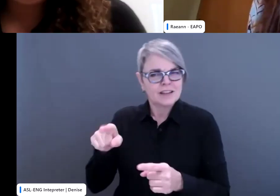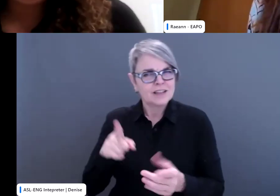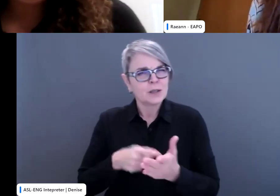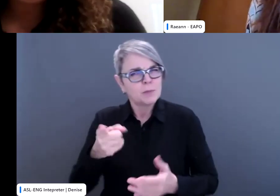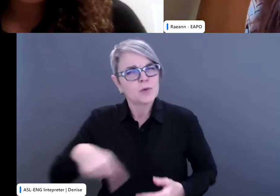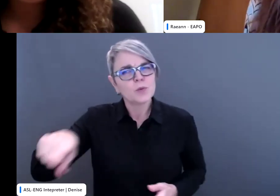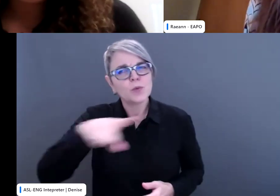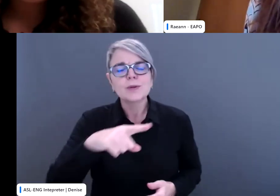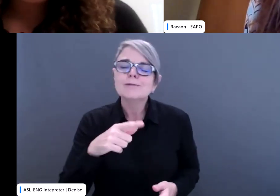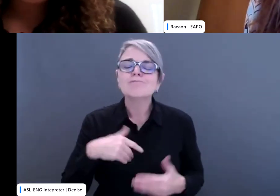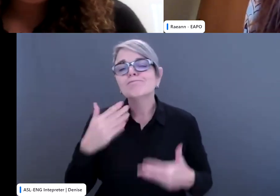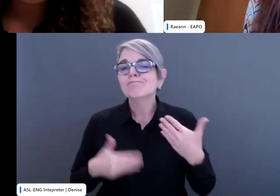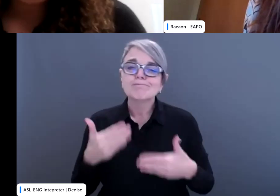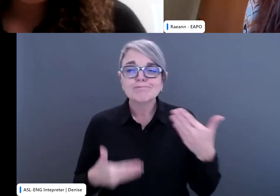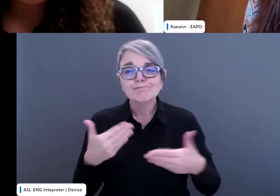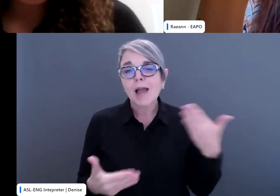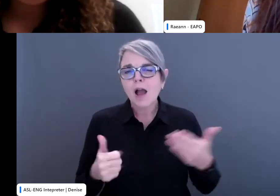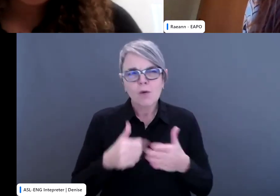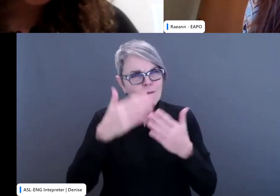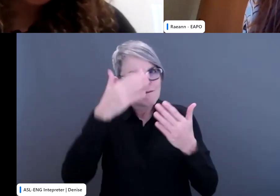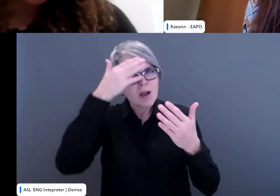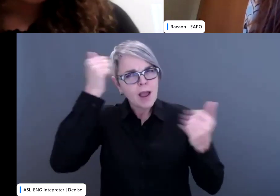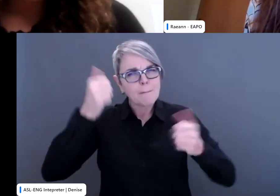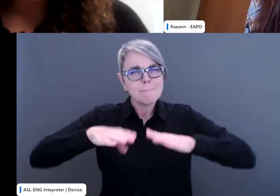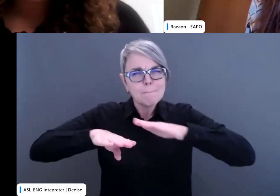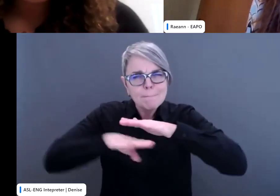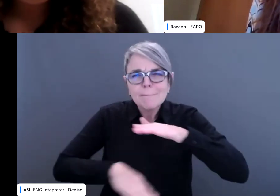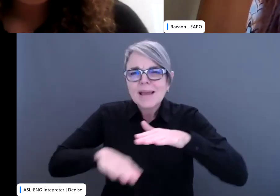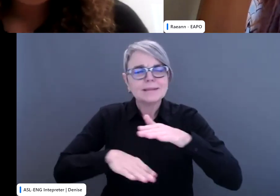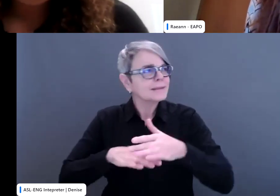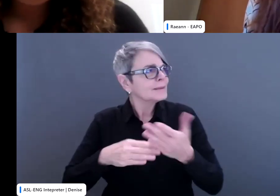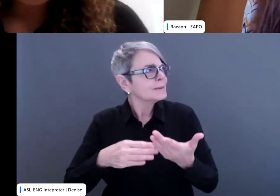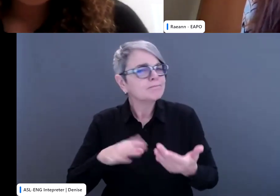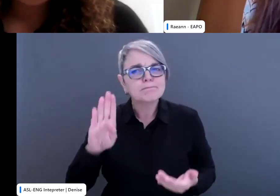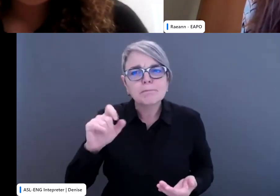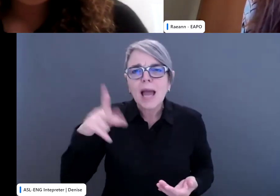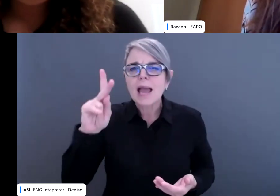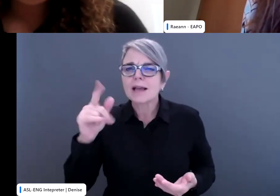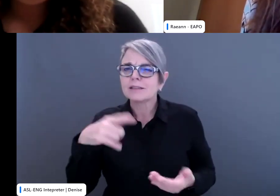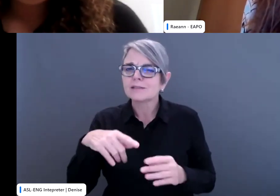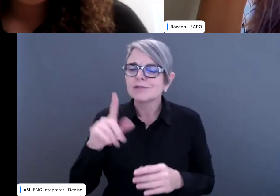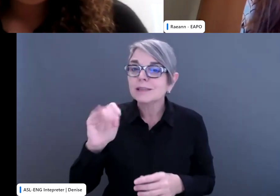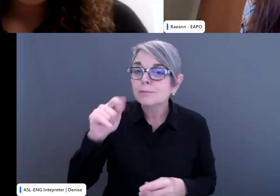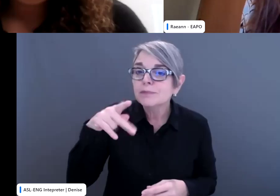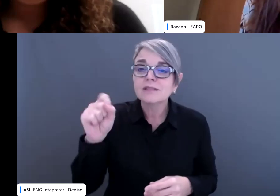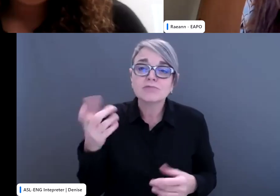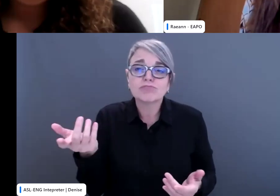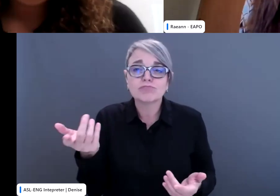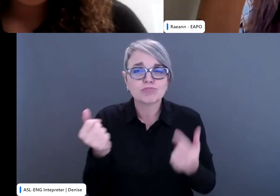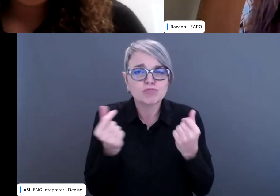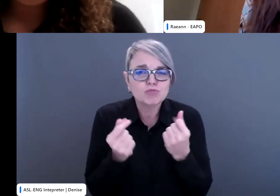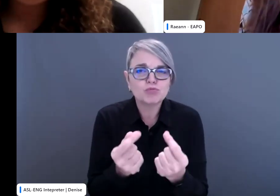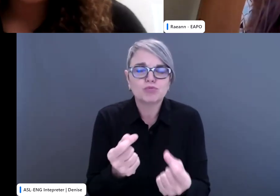tips and logistics of because technology has changed over the years and as a daily